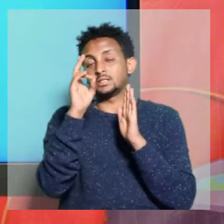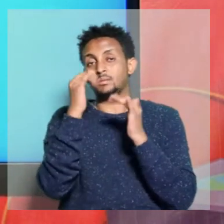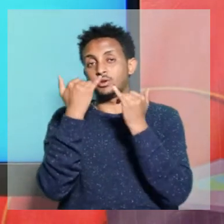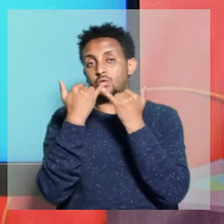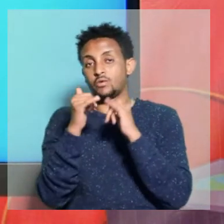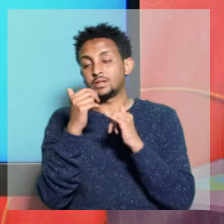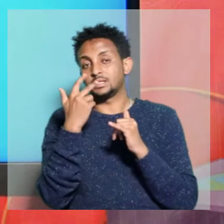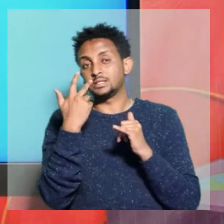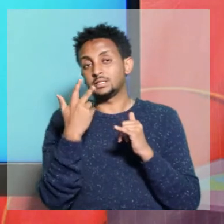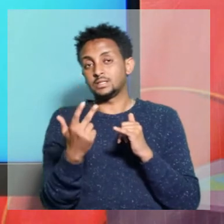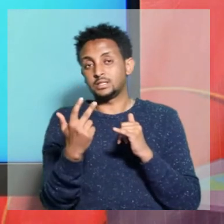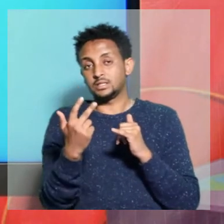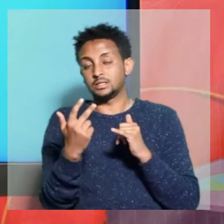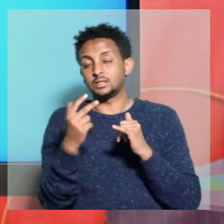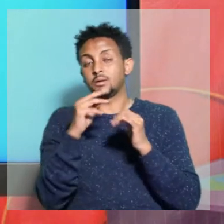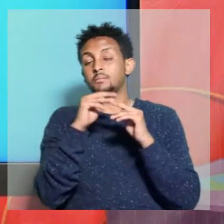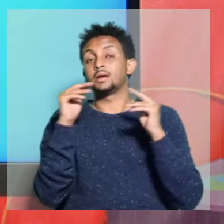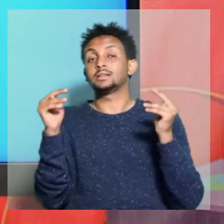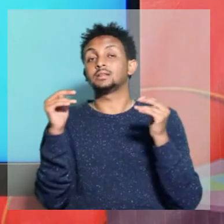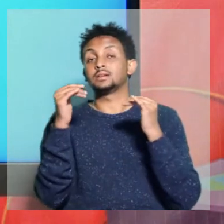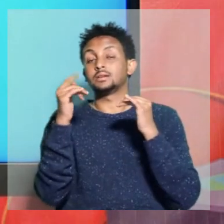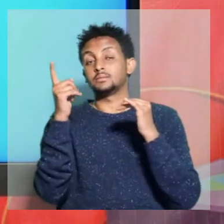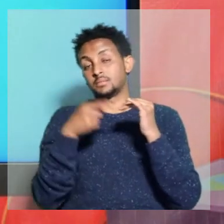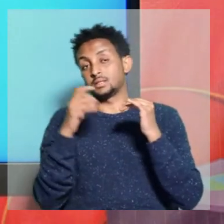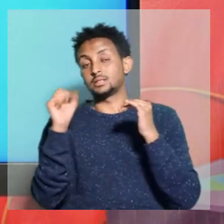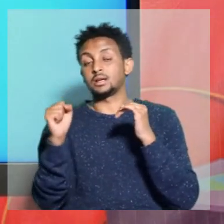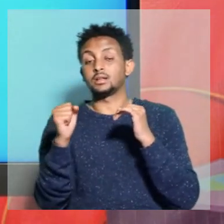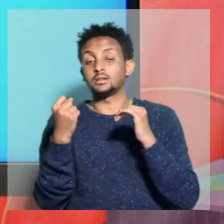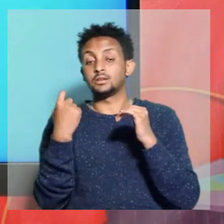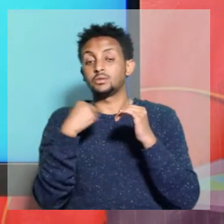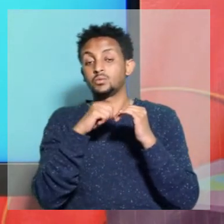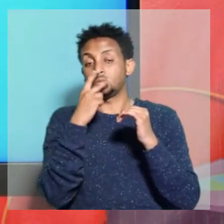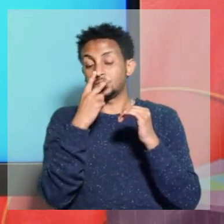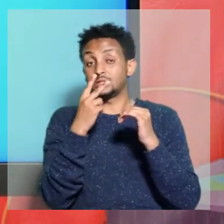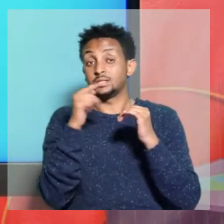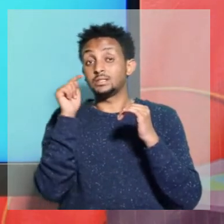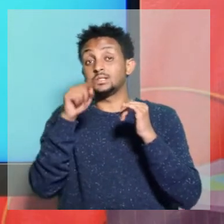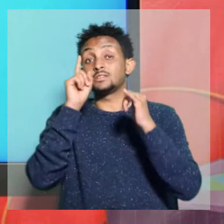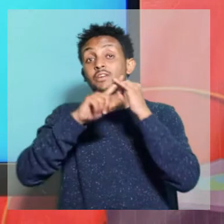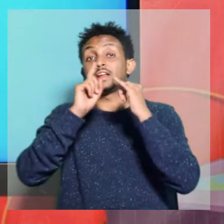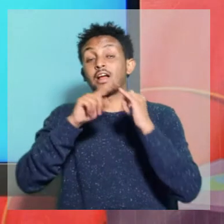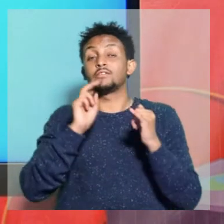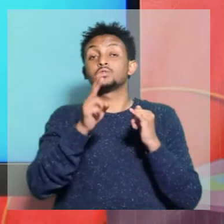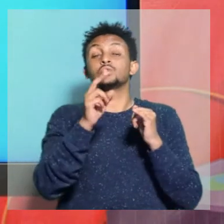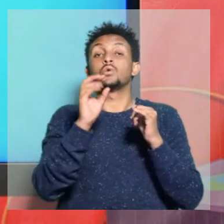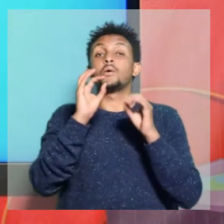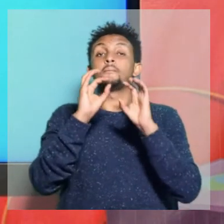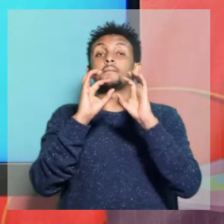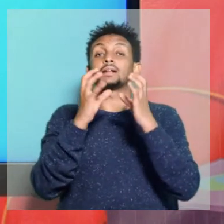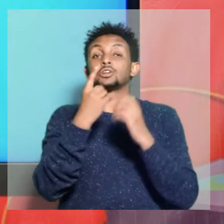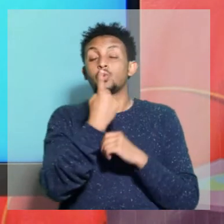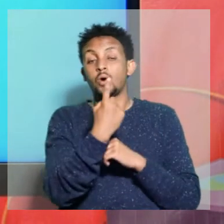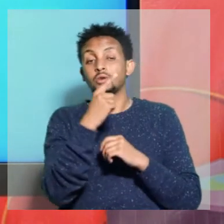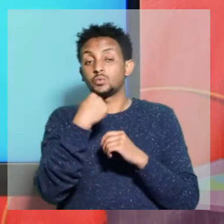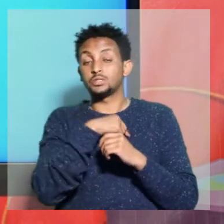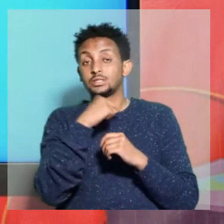over 3 meter per second. You see, this is the final velocity of particle 1, and it